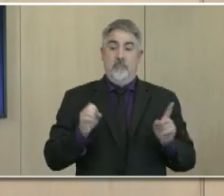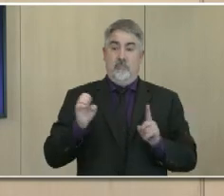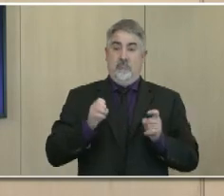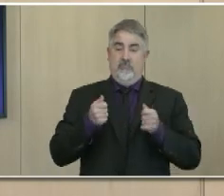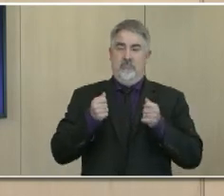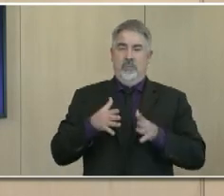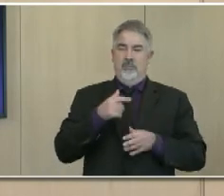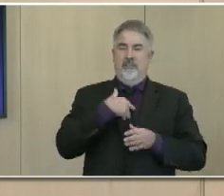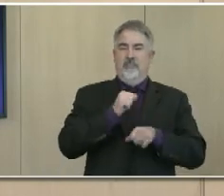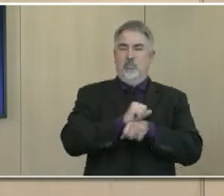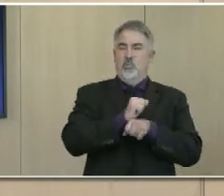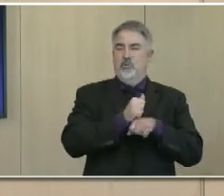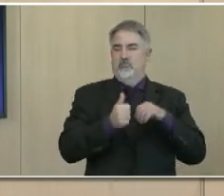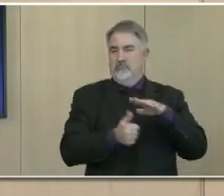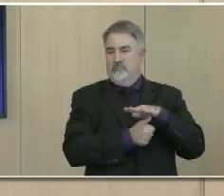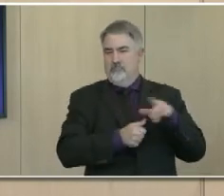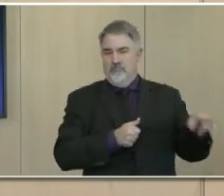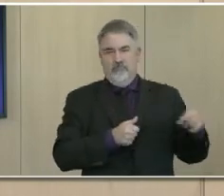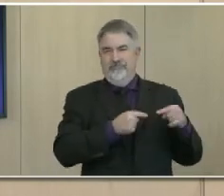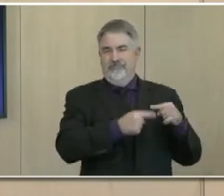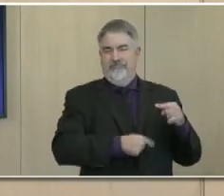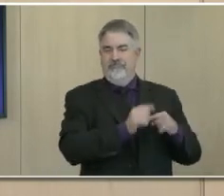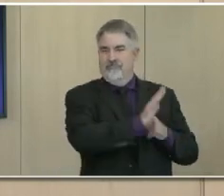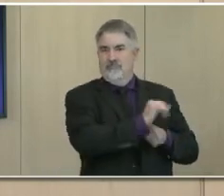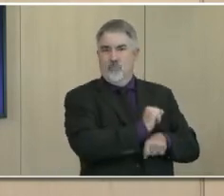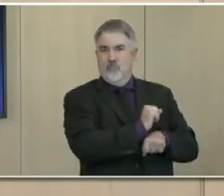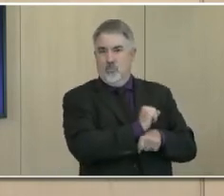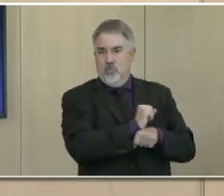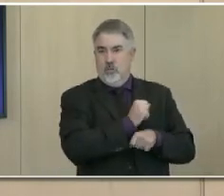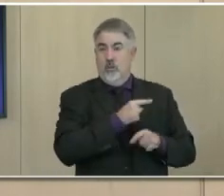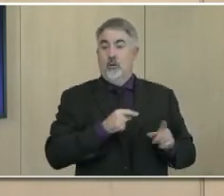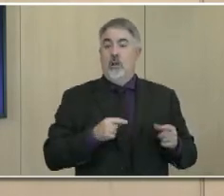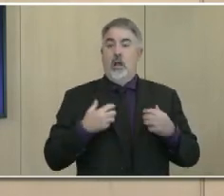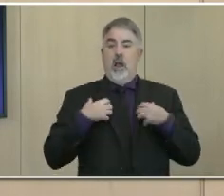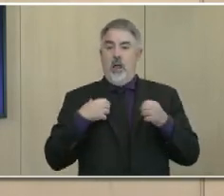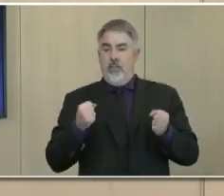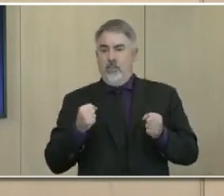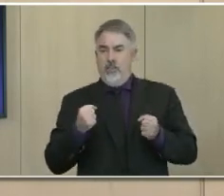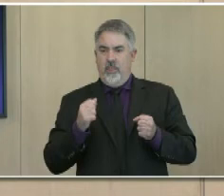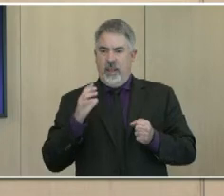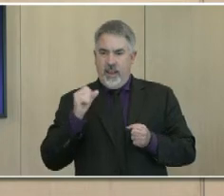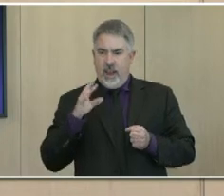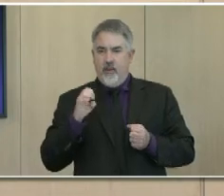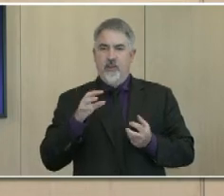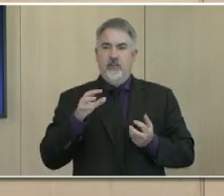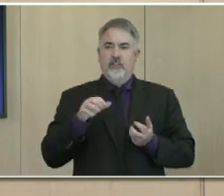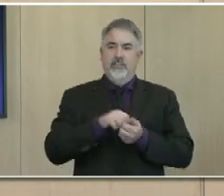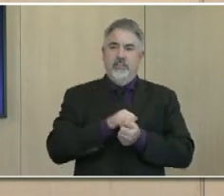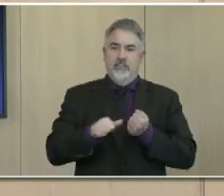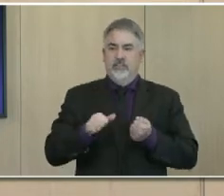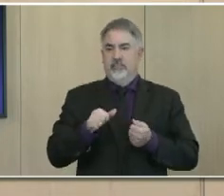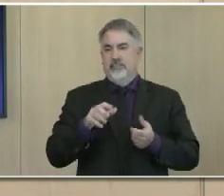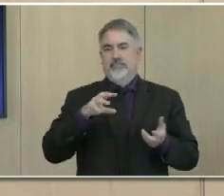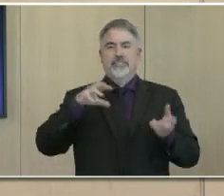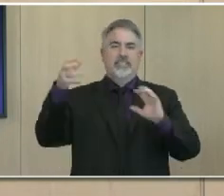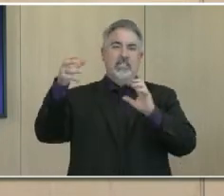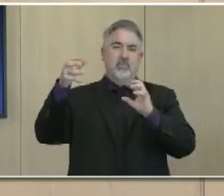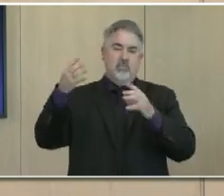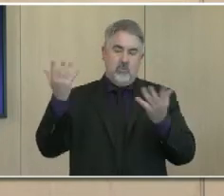year-round. We call it the group's called the Healthcare Disaster Coalition. There's some very